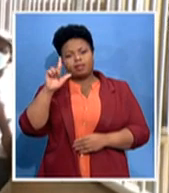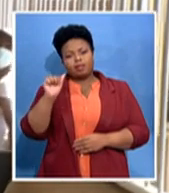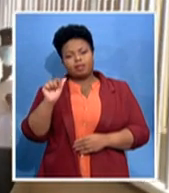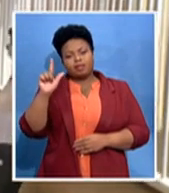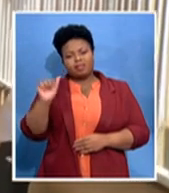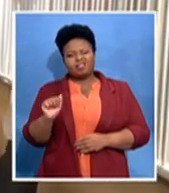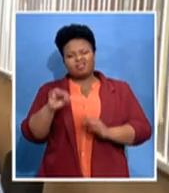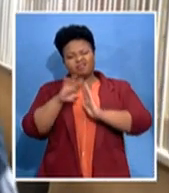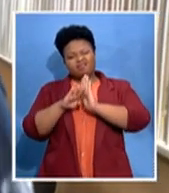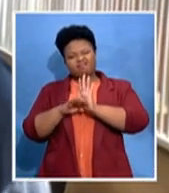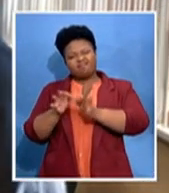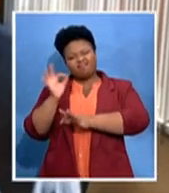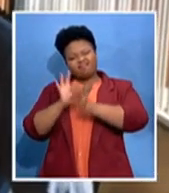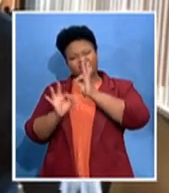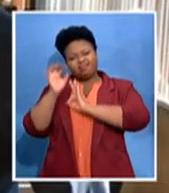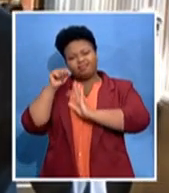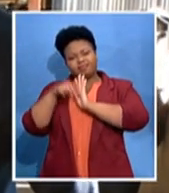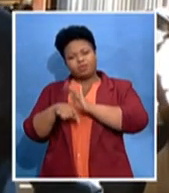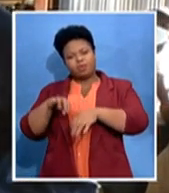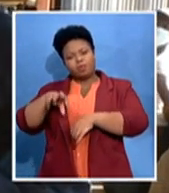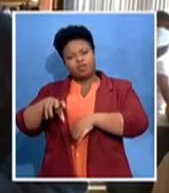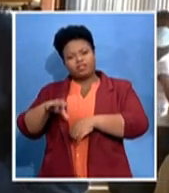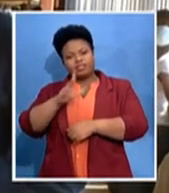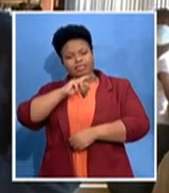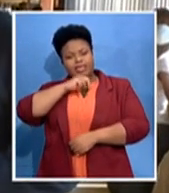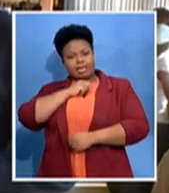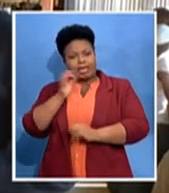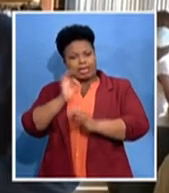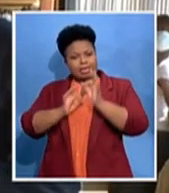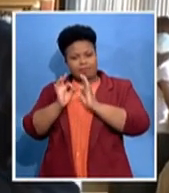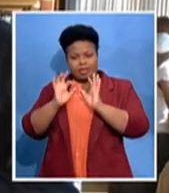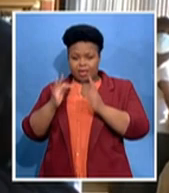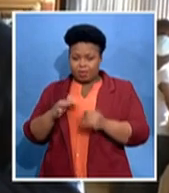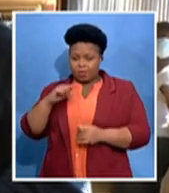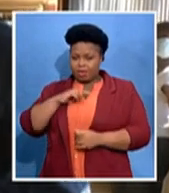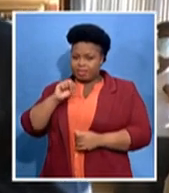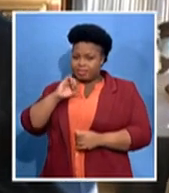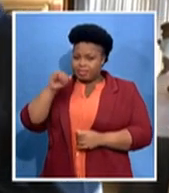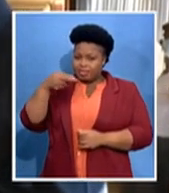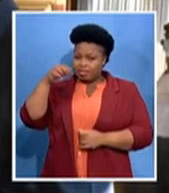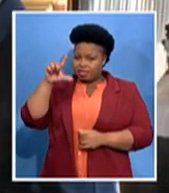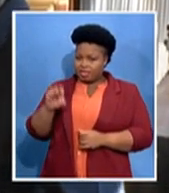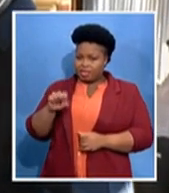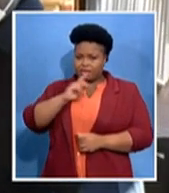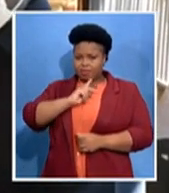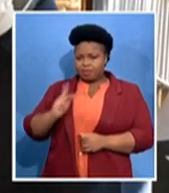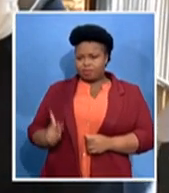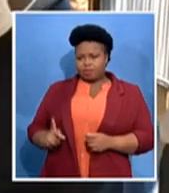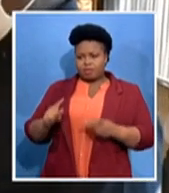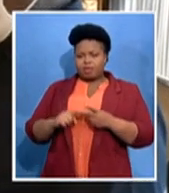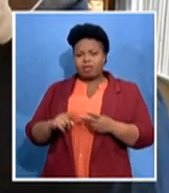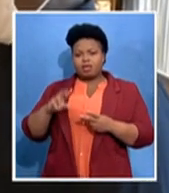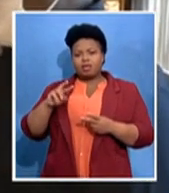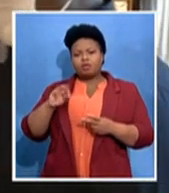province of KwaZulu-Natal, with having Sihlezi, the Premier, as well as Nomakukusmelani Health MEC, having received